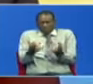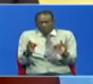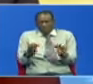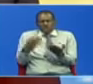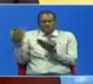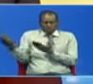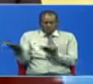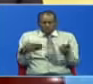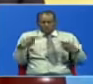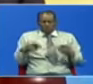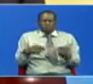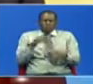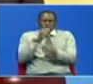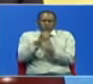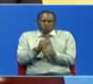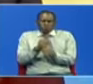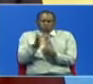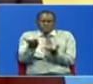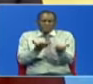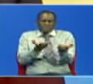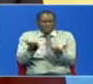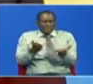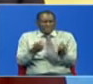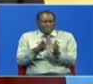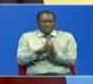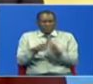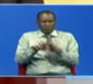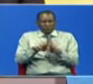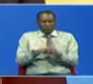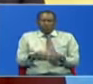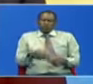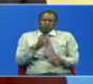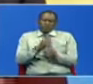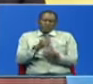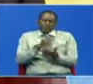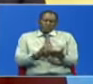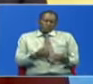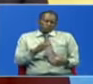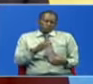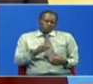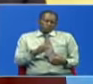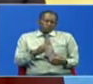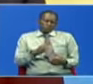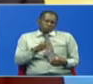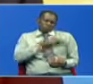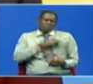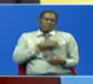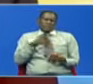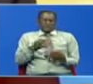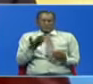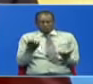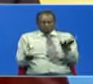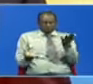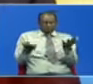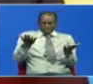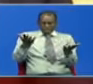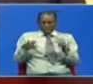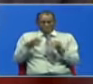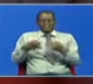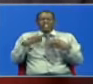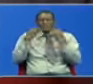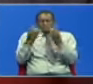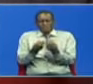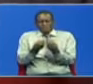able to go about and do their business and earn a living. It's a fine balance. And that balance is informed by many things.